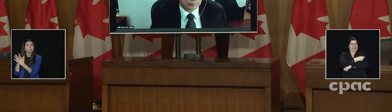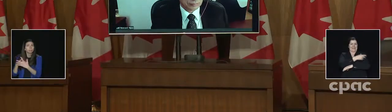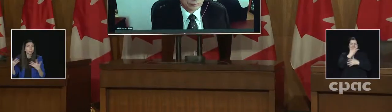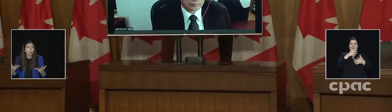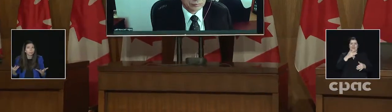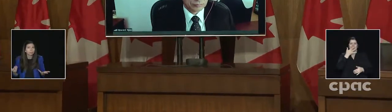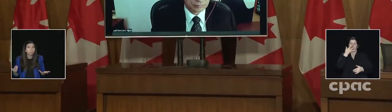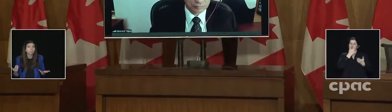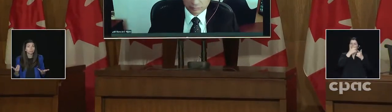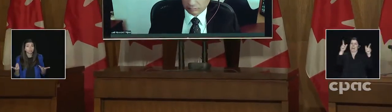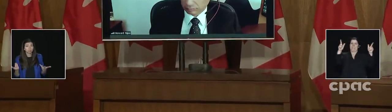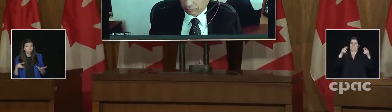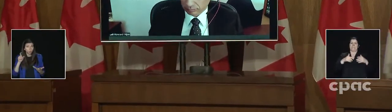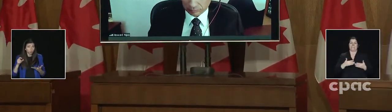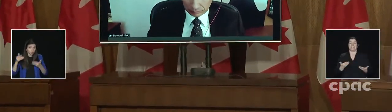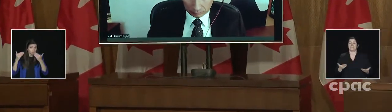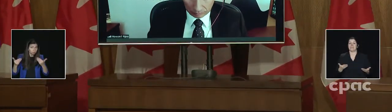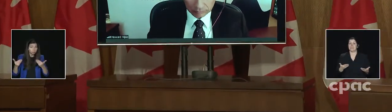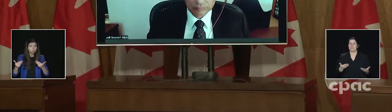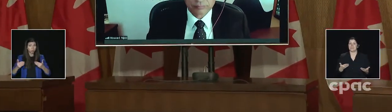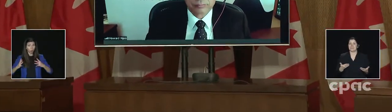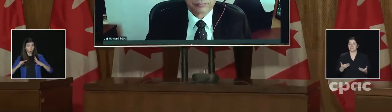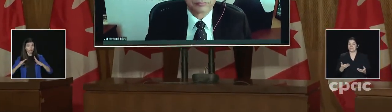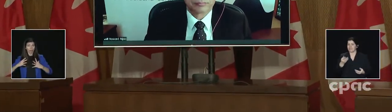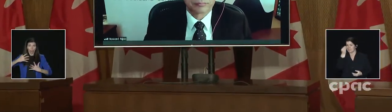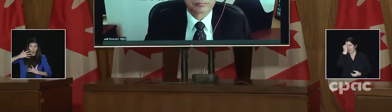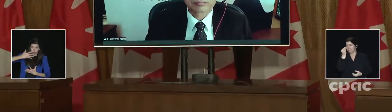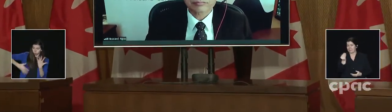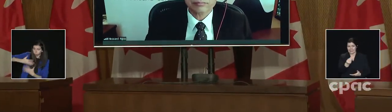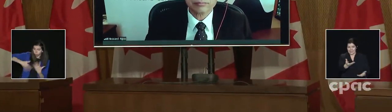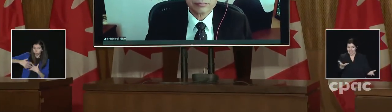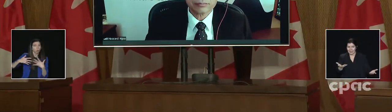to either have a gathering at home or travel?